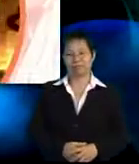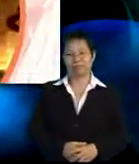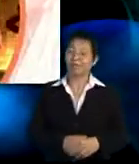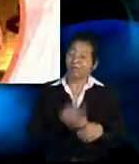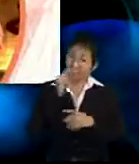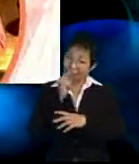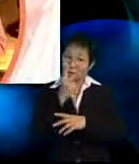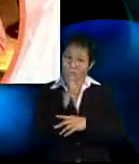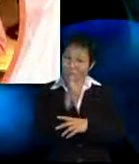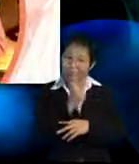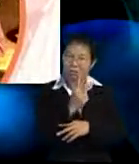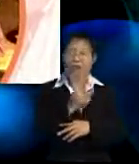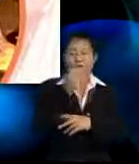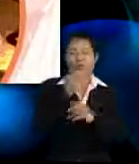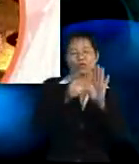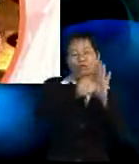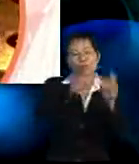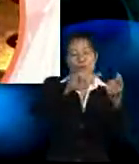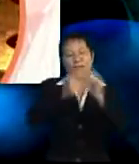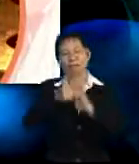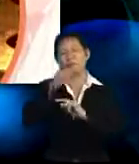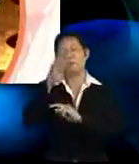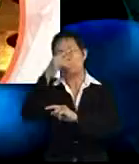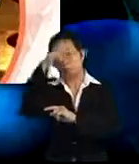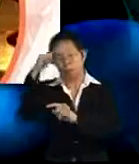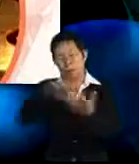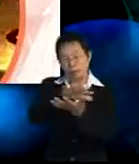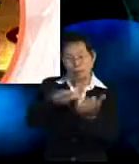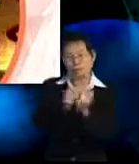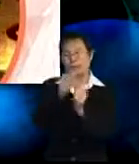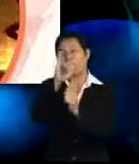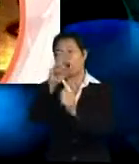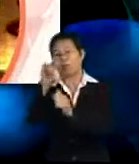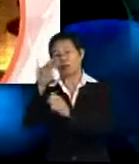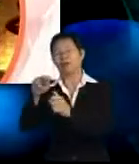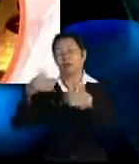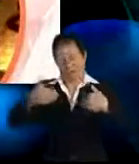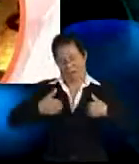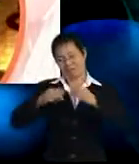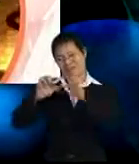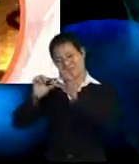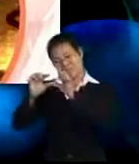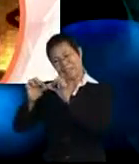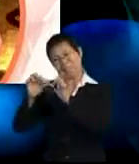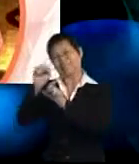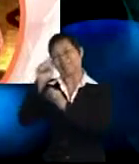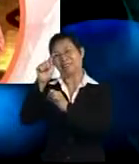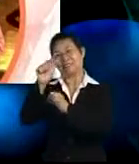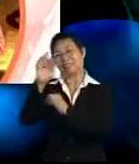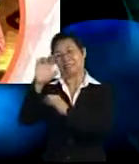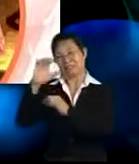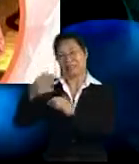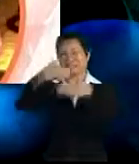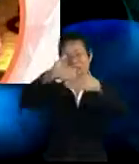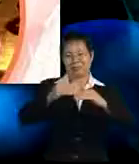You see, any food sample that turns blue-black when mixed with iodine contains starch.